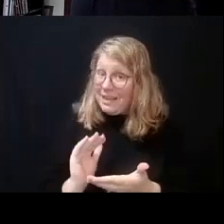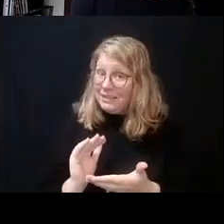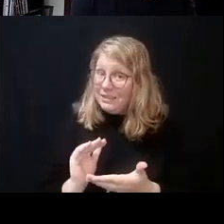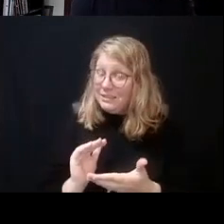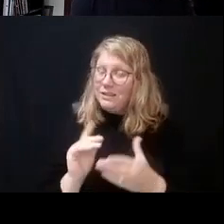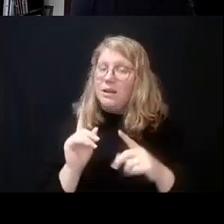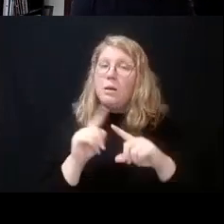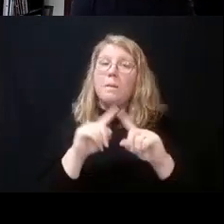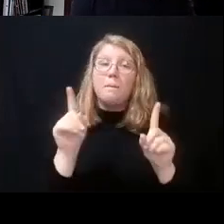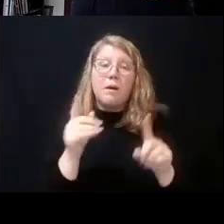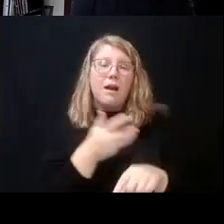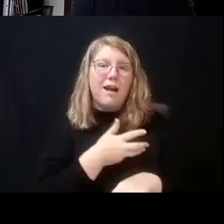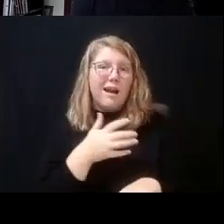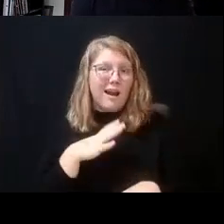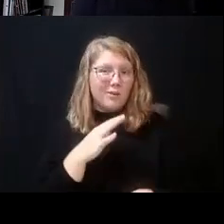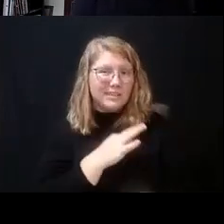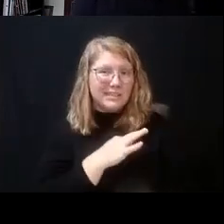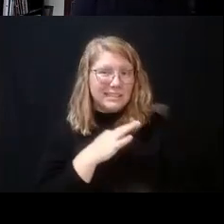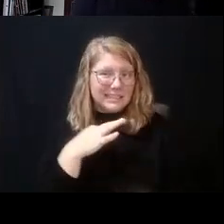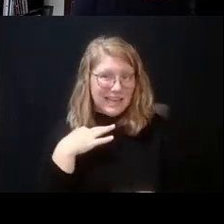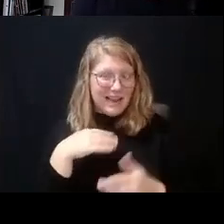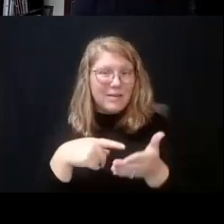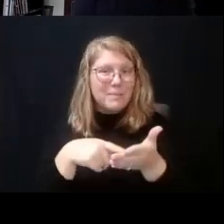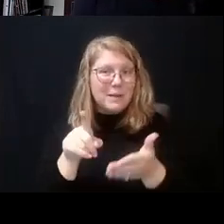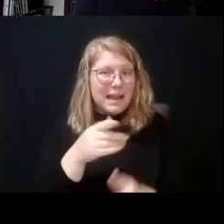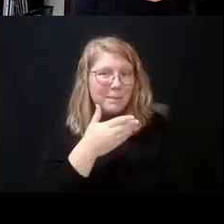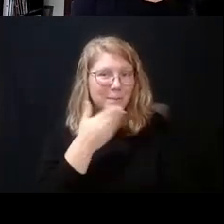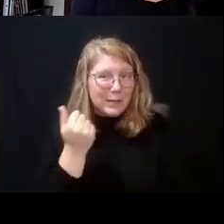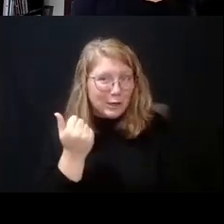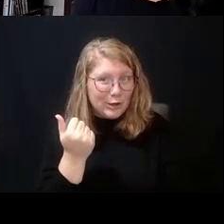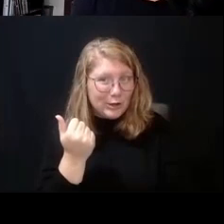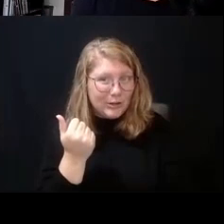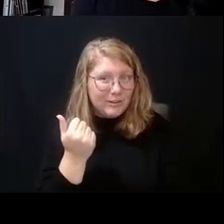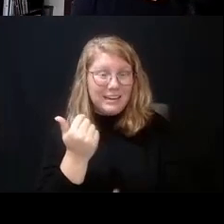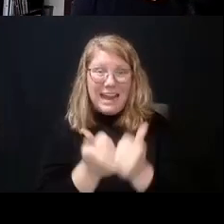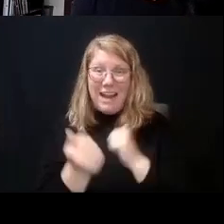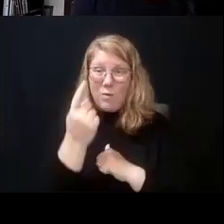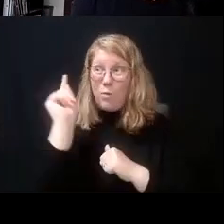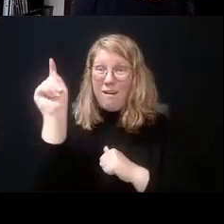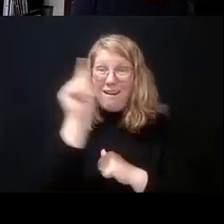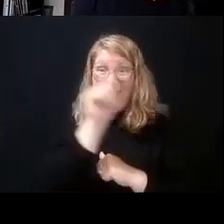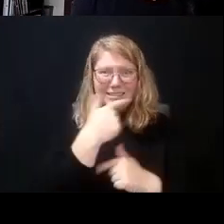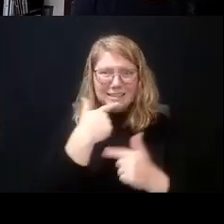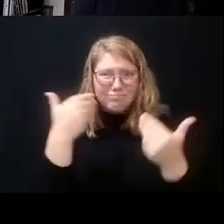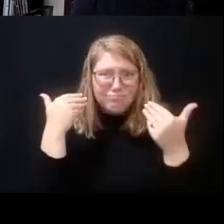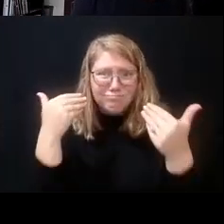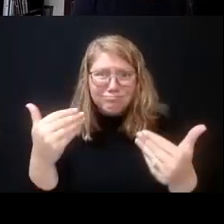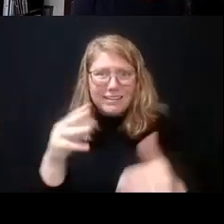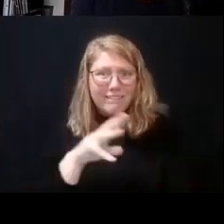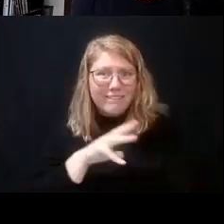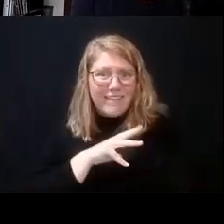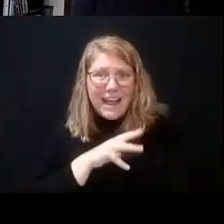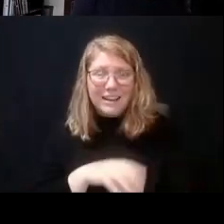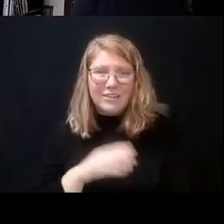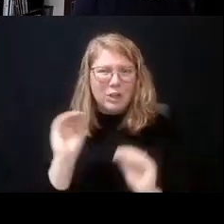but our staff will be compensated better? And everyone said, go for it. That sounds great. And didn't get